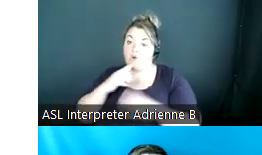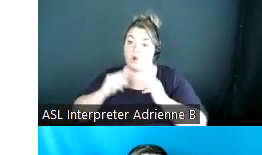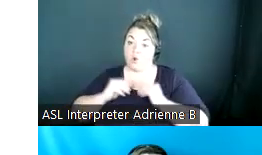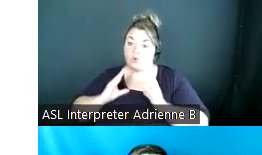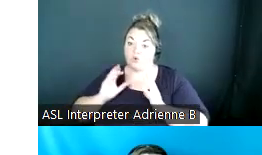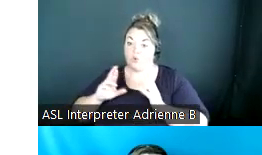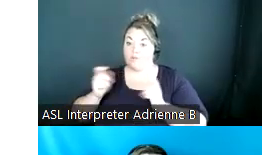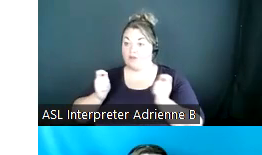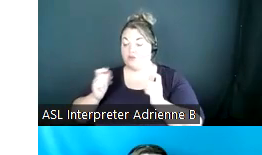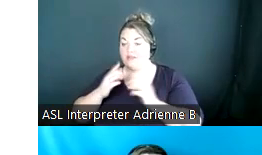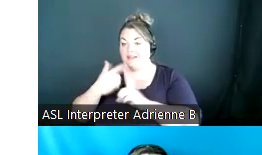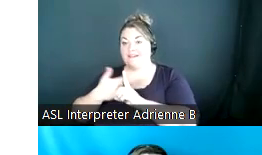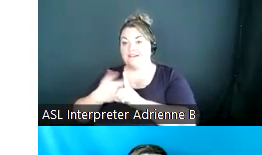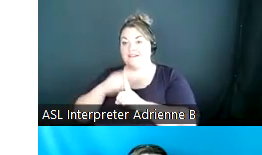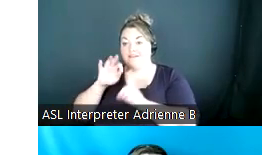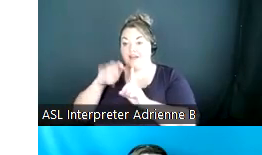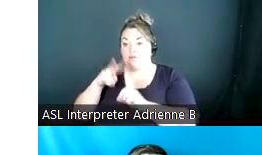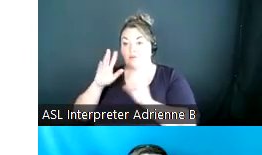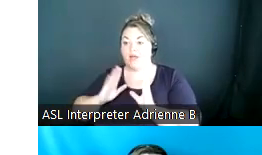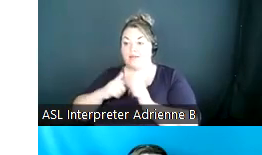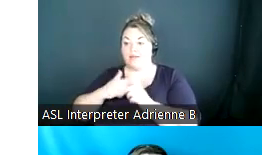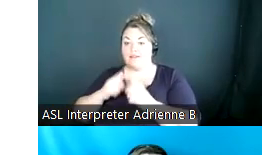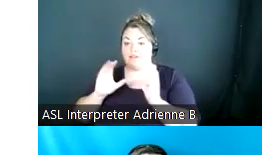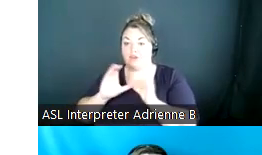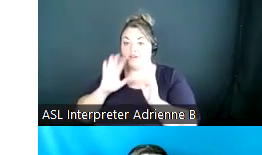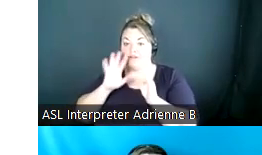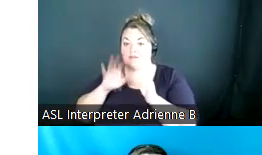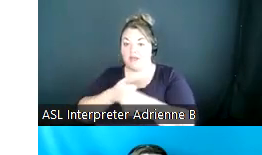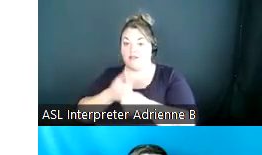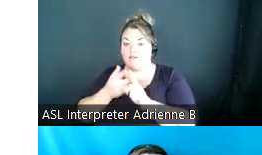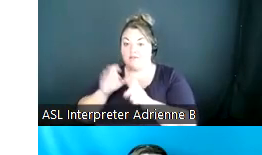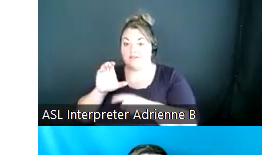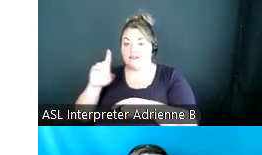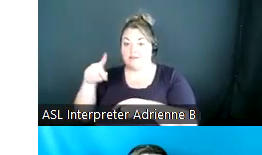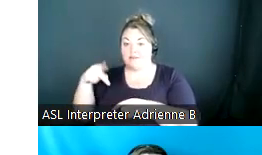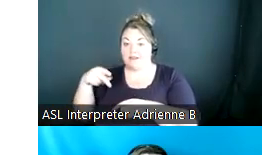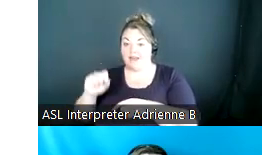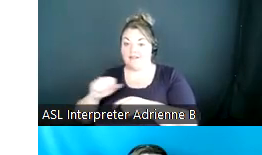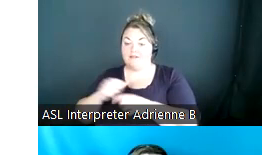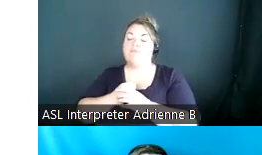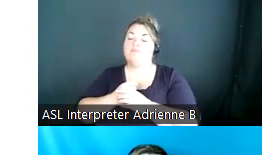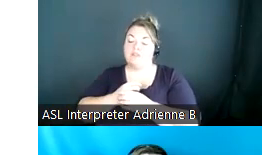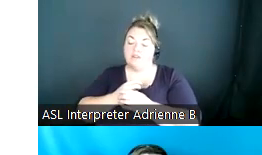and that certificate of compliance as mentioned earlier from CDPS. It also